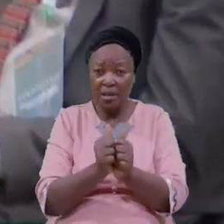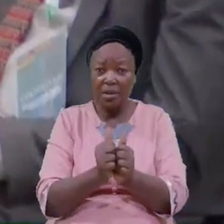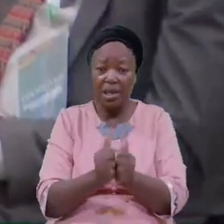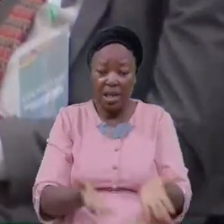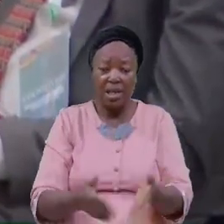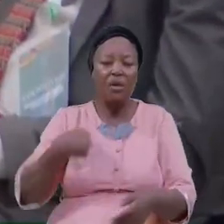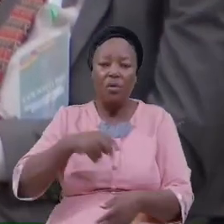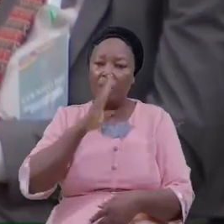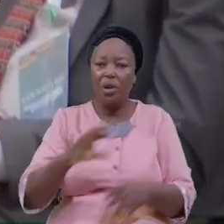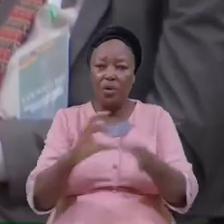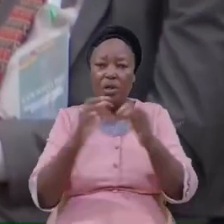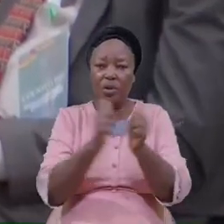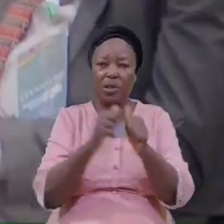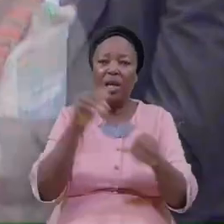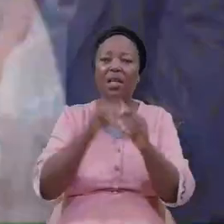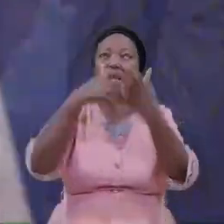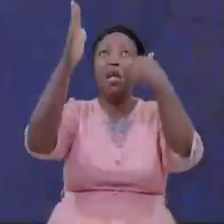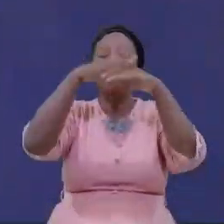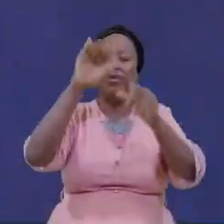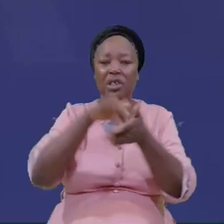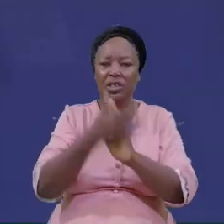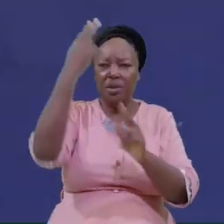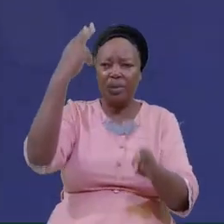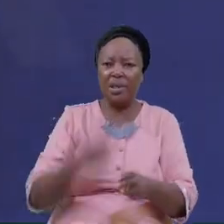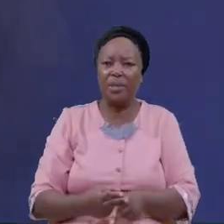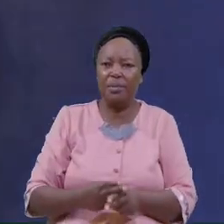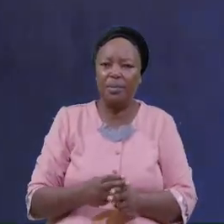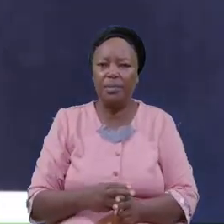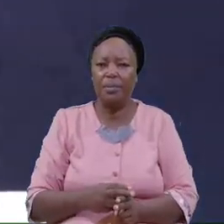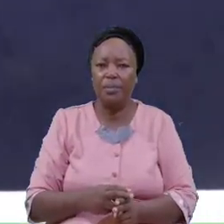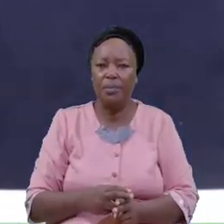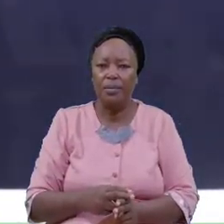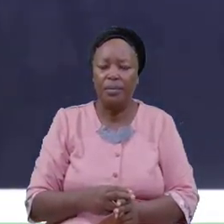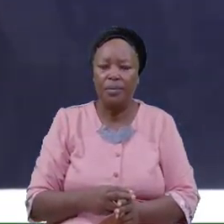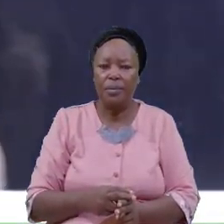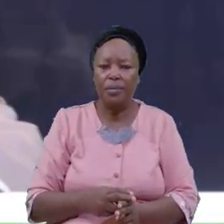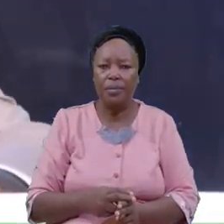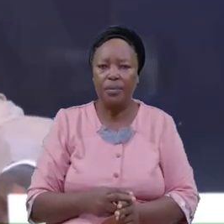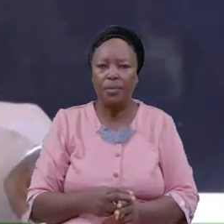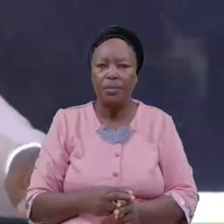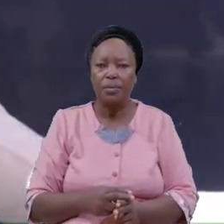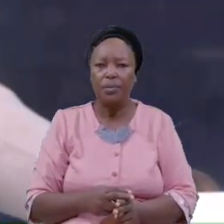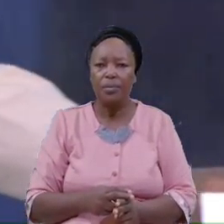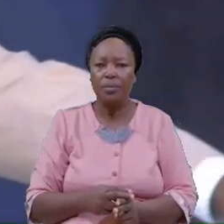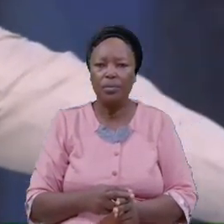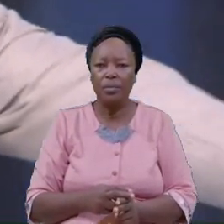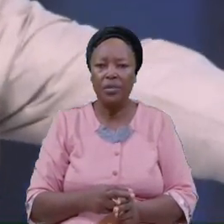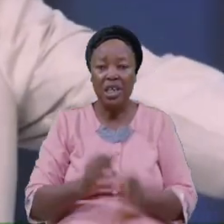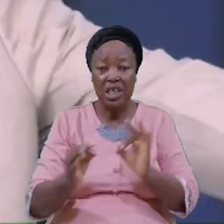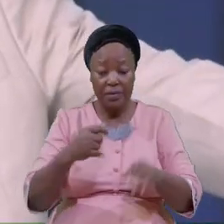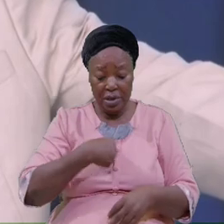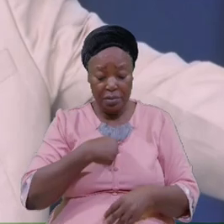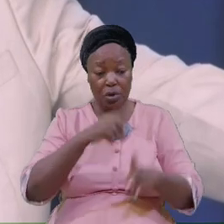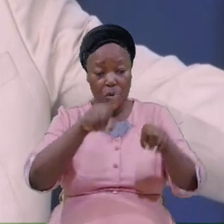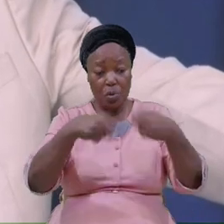simplement attendre à la porte parce que je viendrai là-bas. Et comme nous sommes unis ici bas, nous serons unis en haut là-bas. If I go there before, si